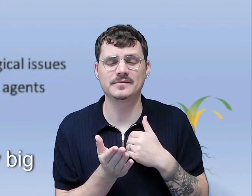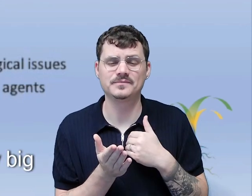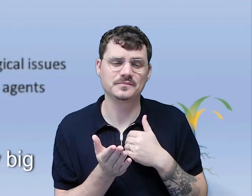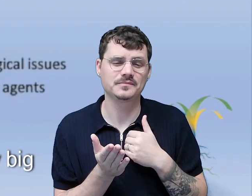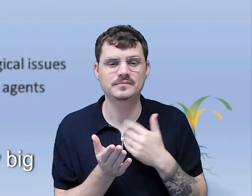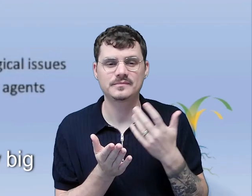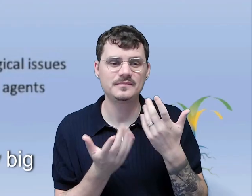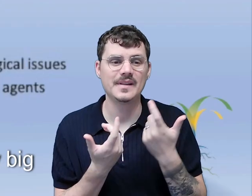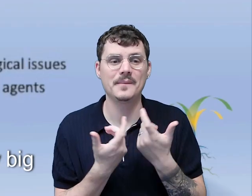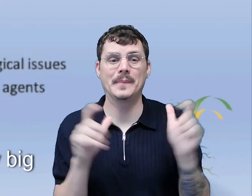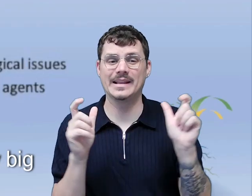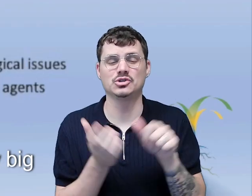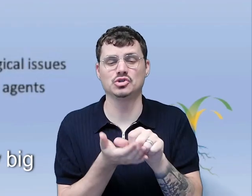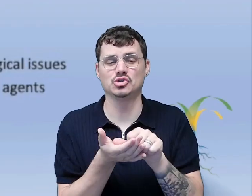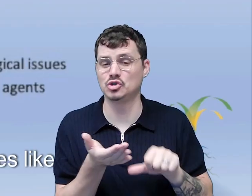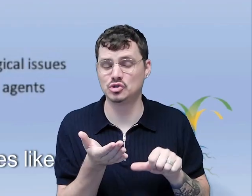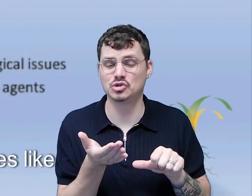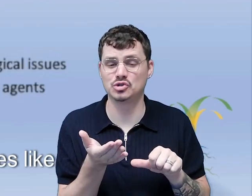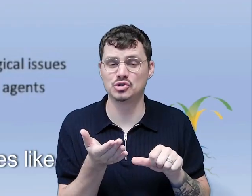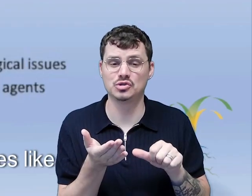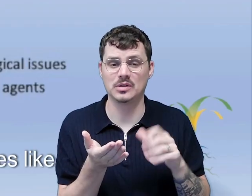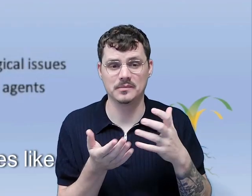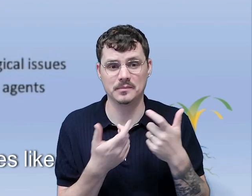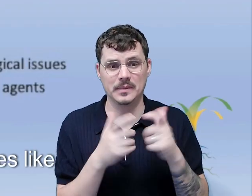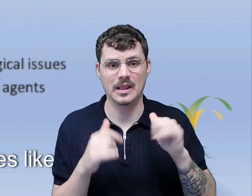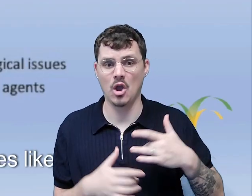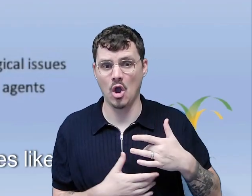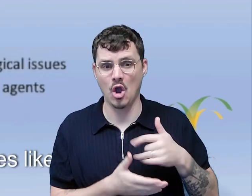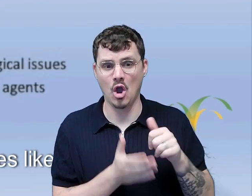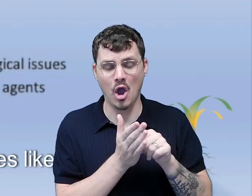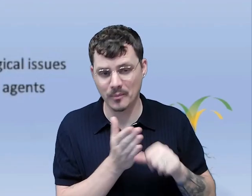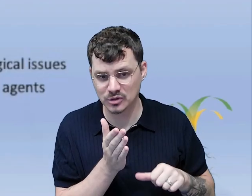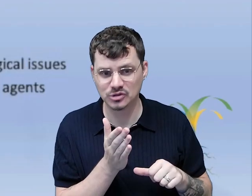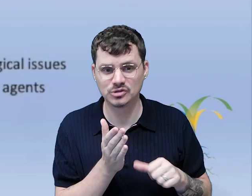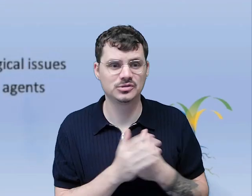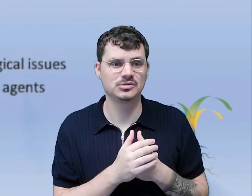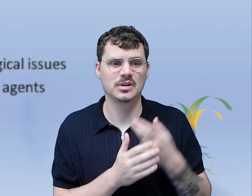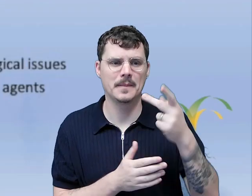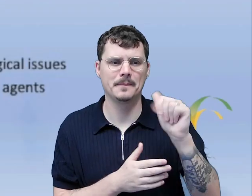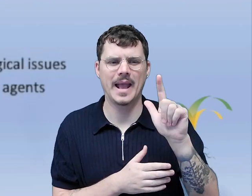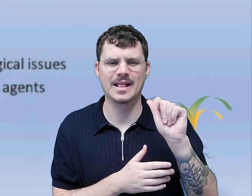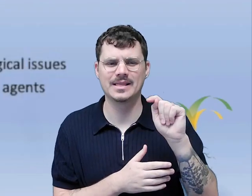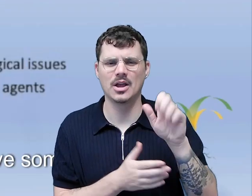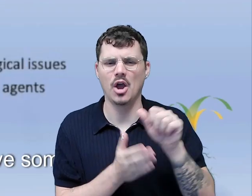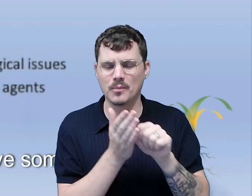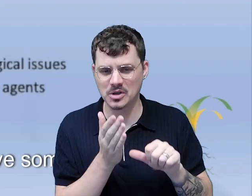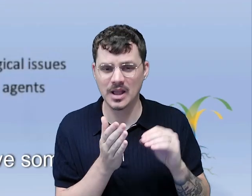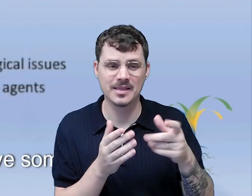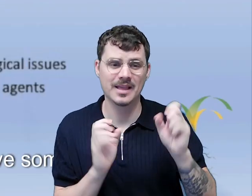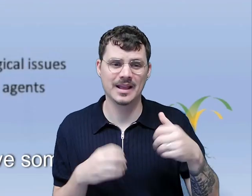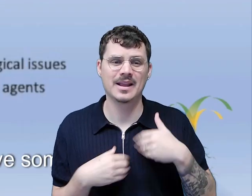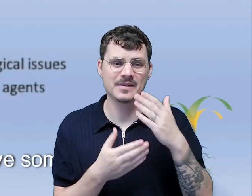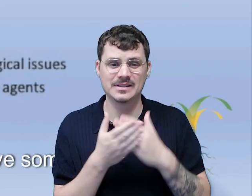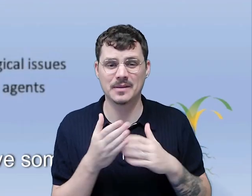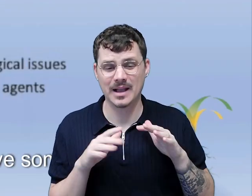They often have had some fairly big surgical procedures, big scary ones like heart operations and palate